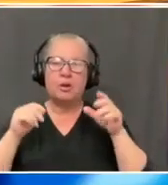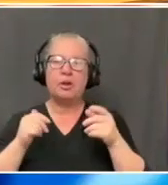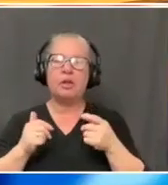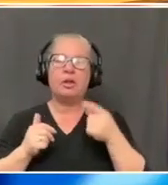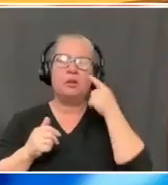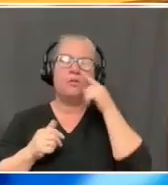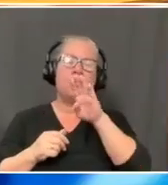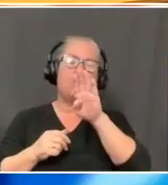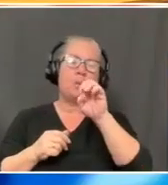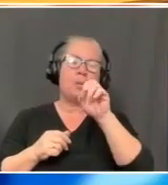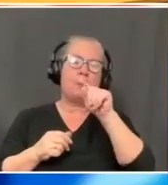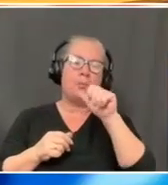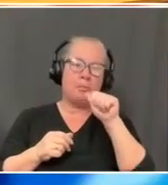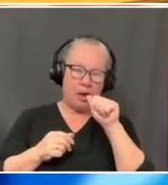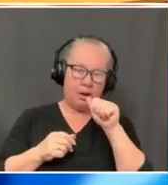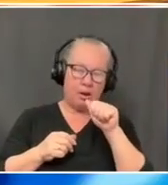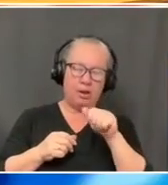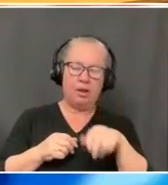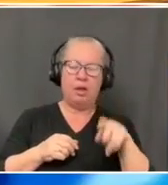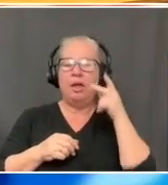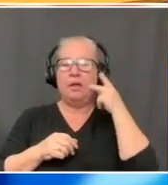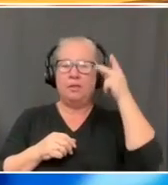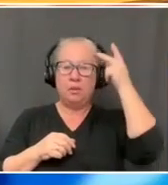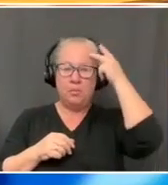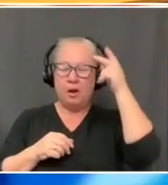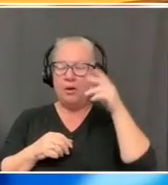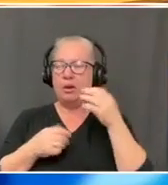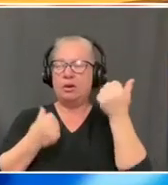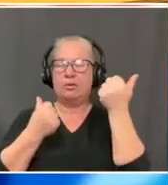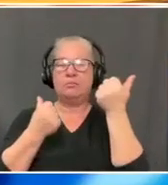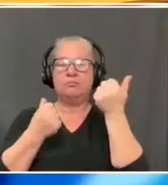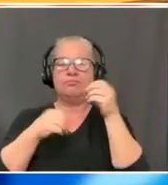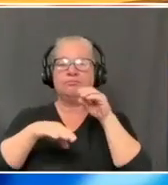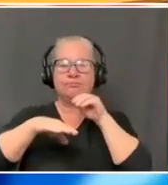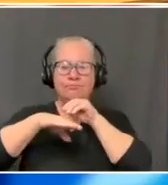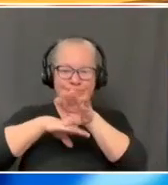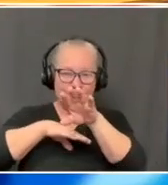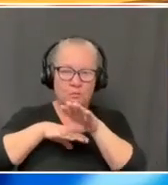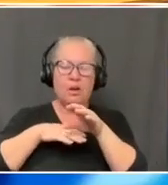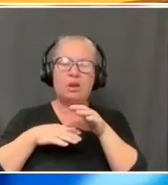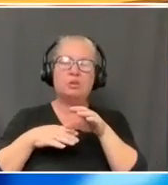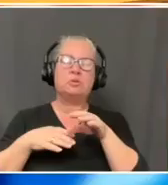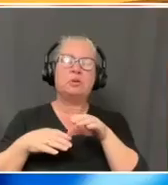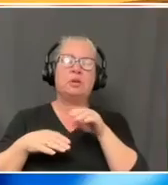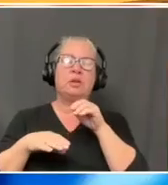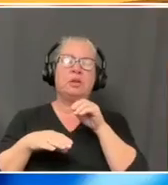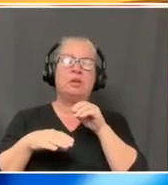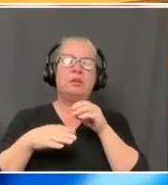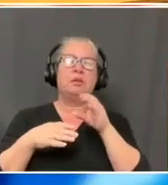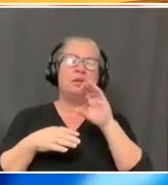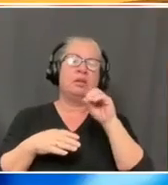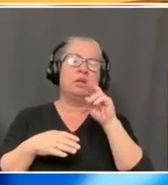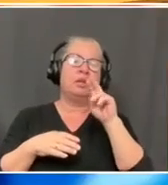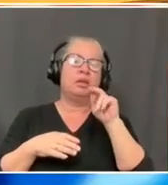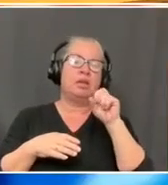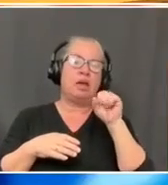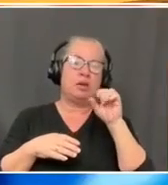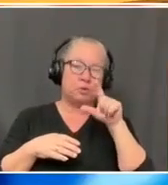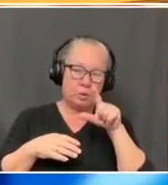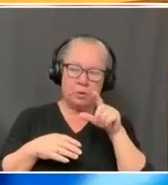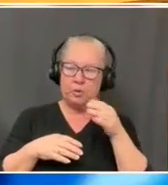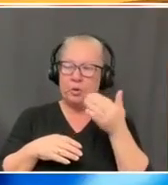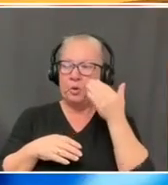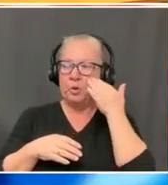previewed it with our Family Advisory Council, and folks really do want information like this, and they want to help lift lift up their voices. I know we hear from the PAC